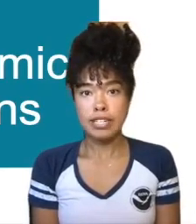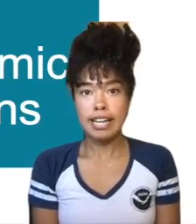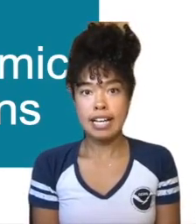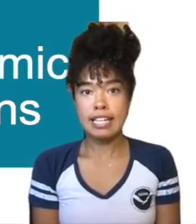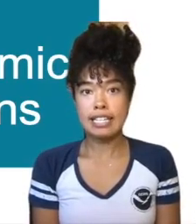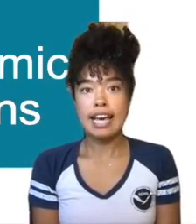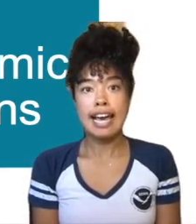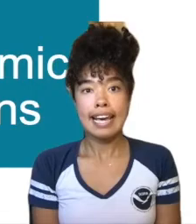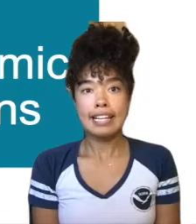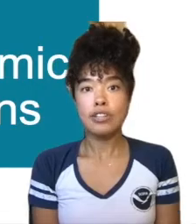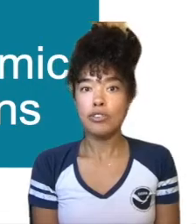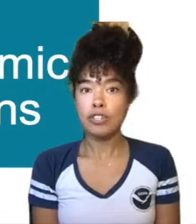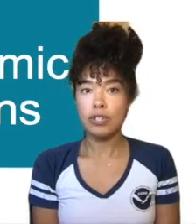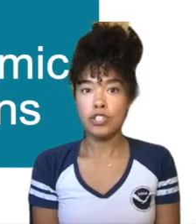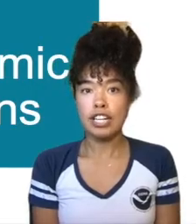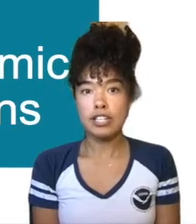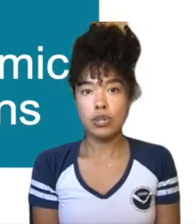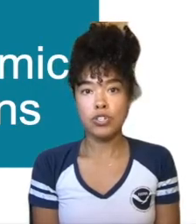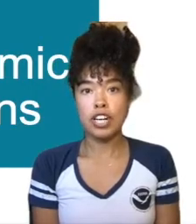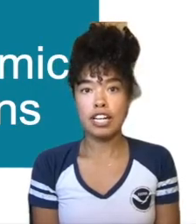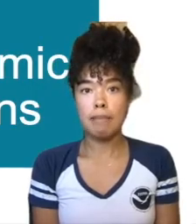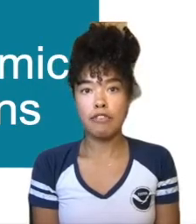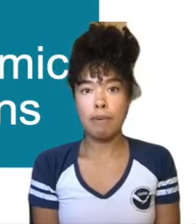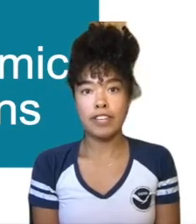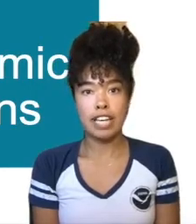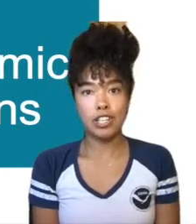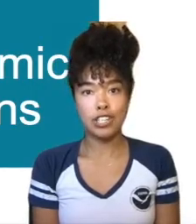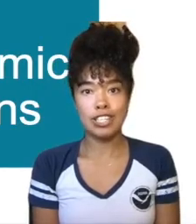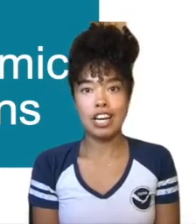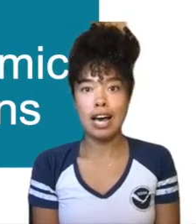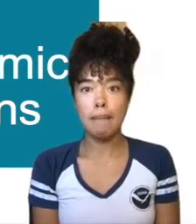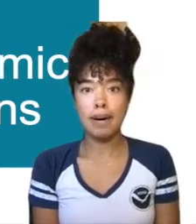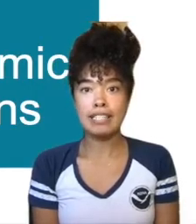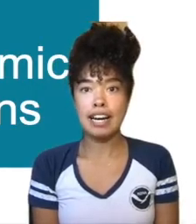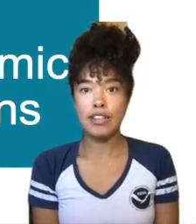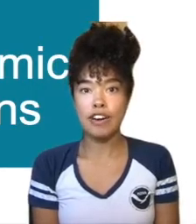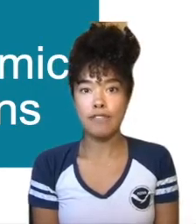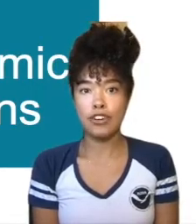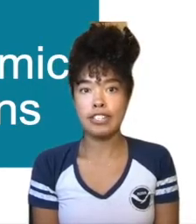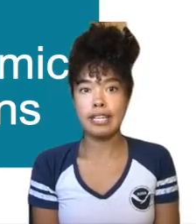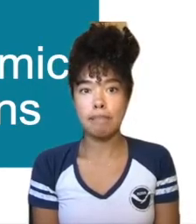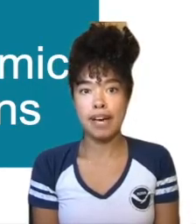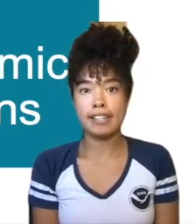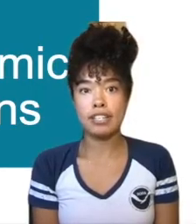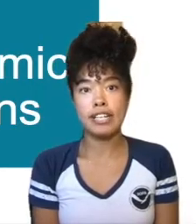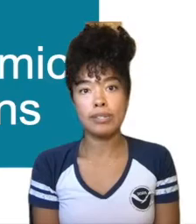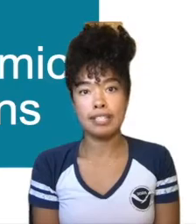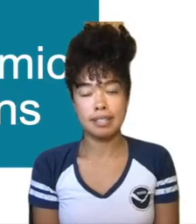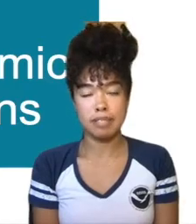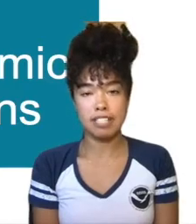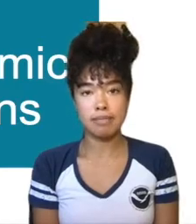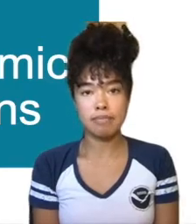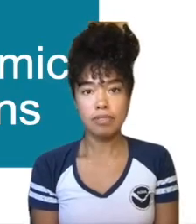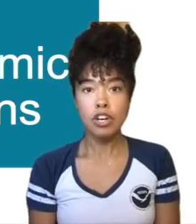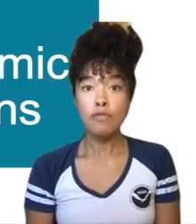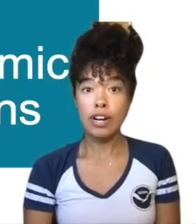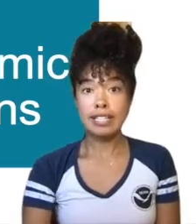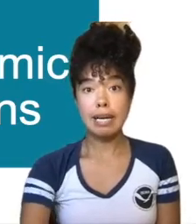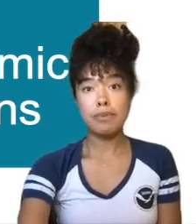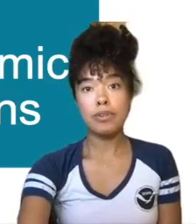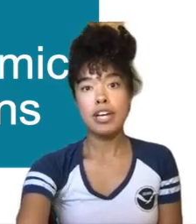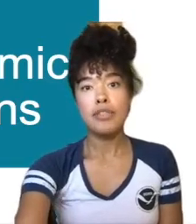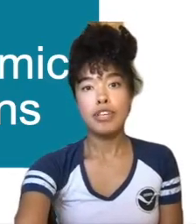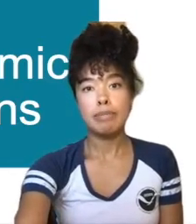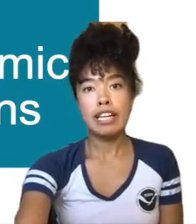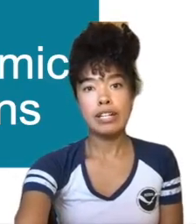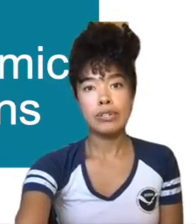marine mortalities, and their associated socioeconomic ramifications, amongst other adverse impacts on ecosystems. For